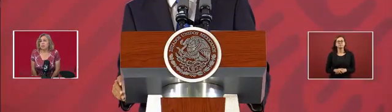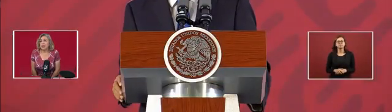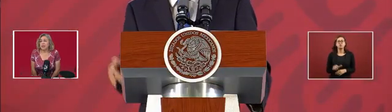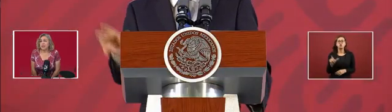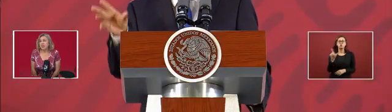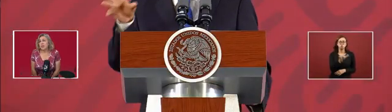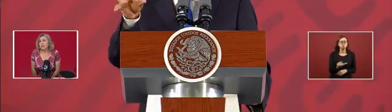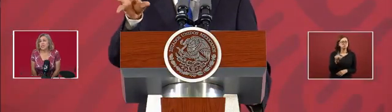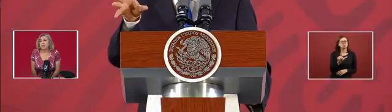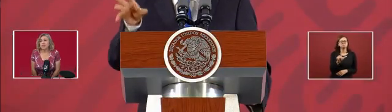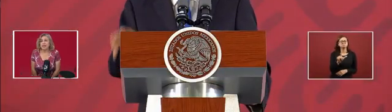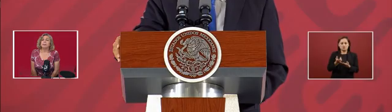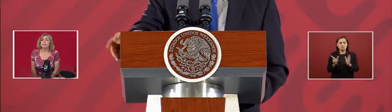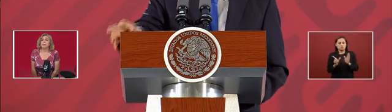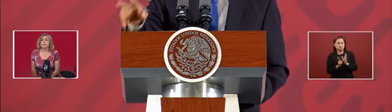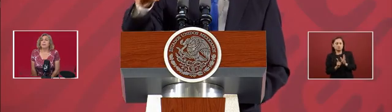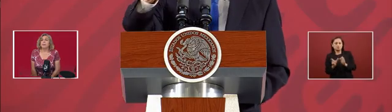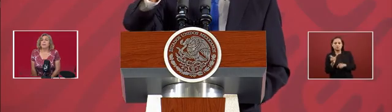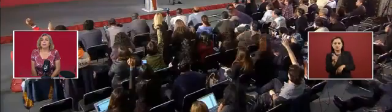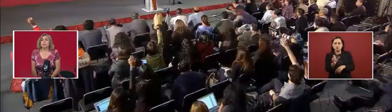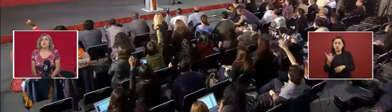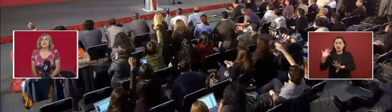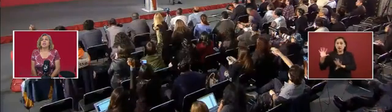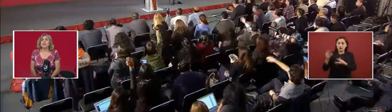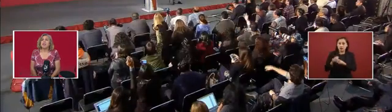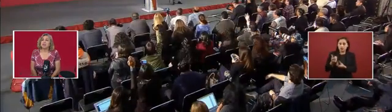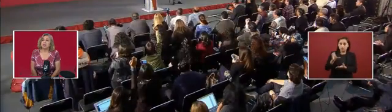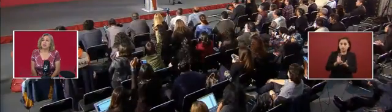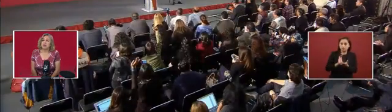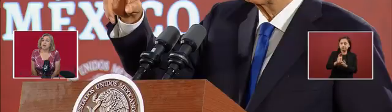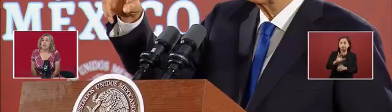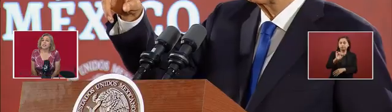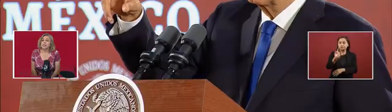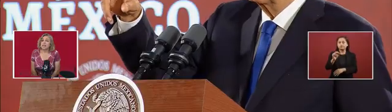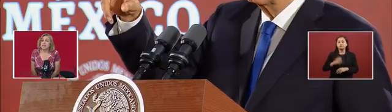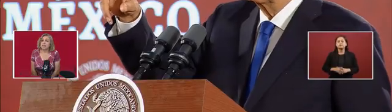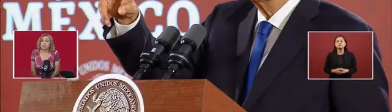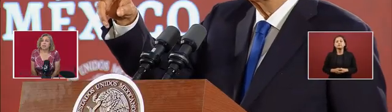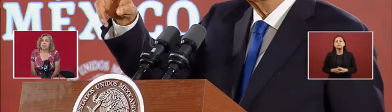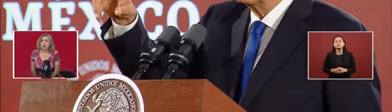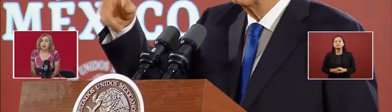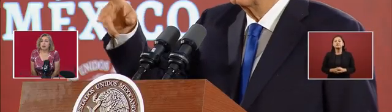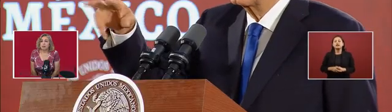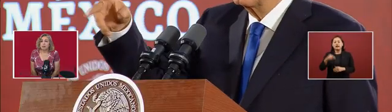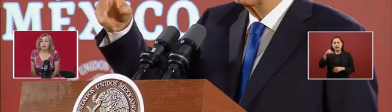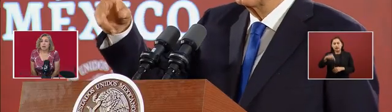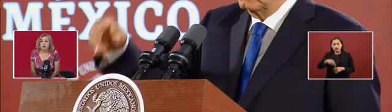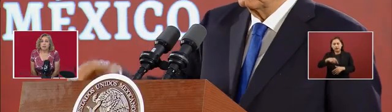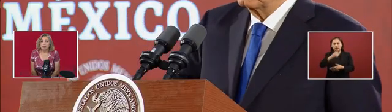administration. I used to talk about Rocio, or mentioned her. She is the Secretary of